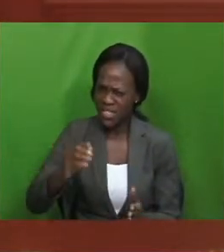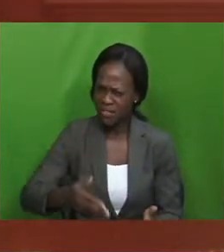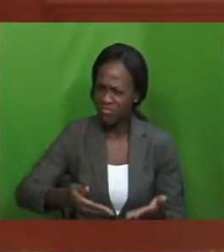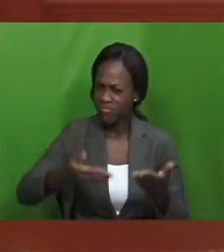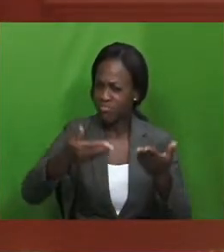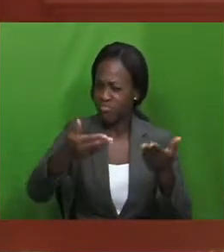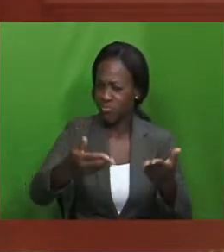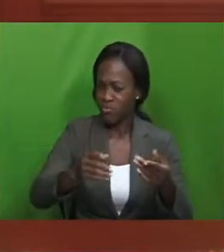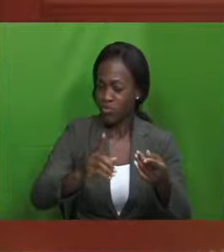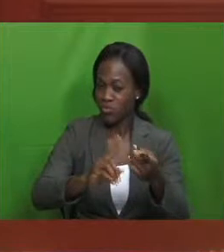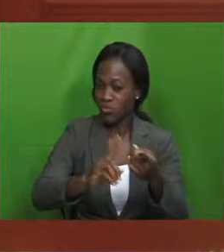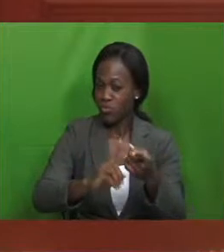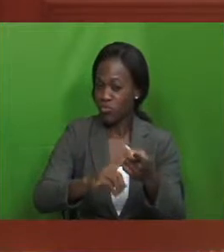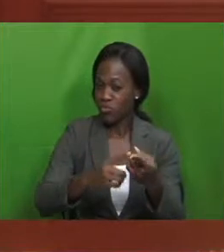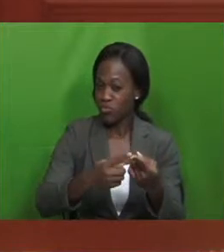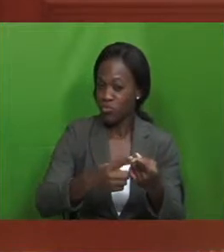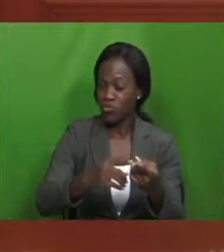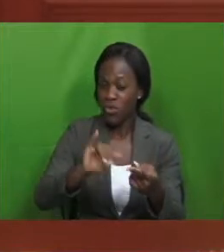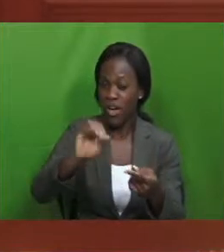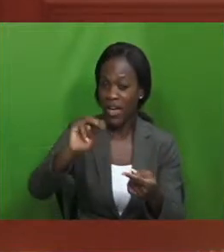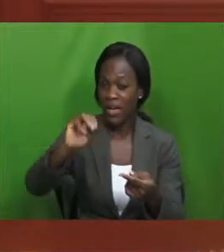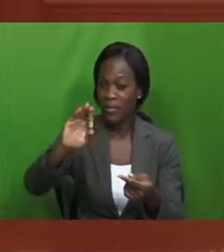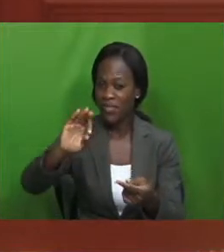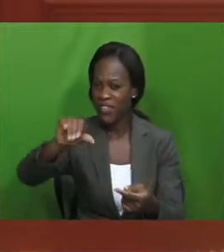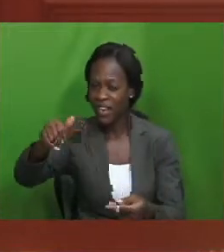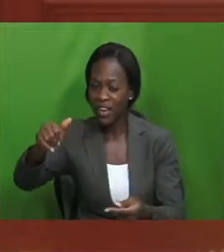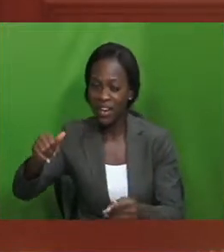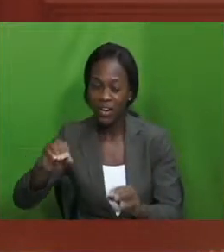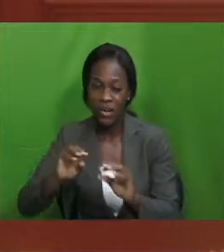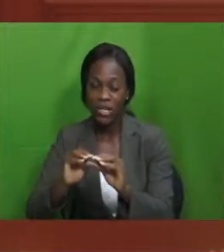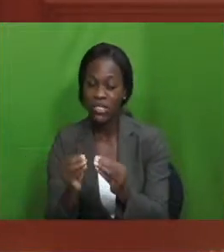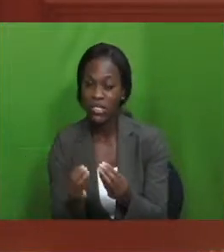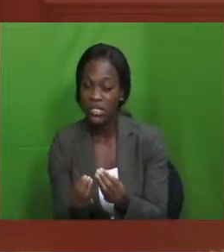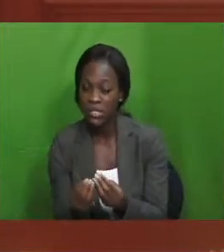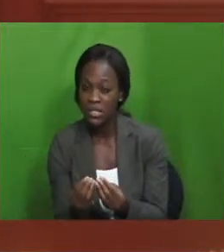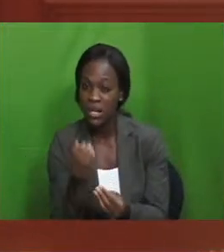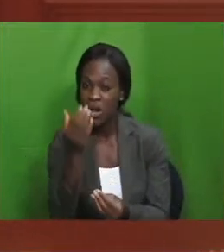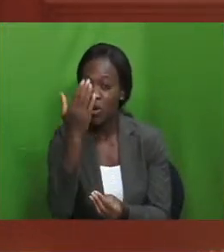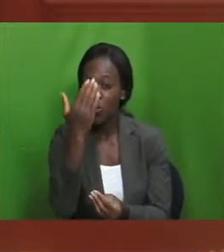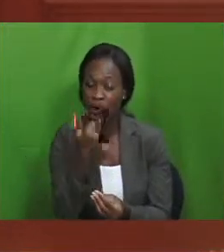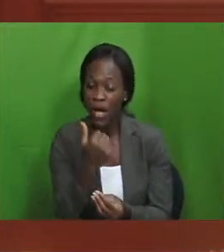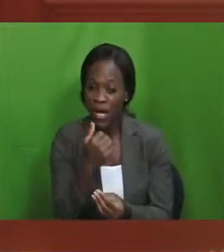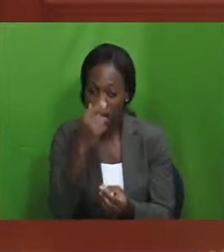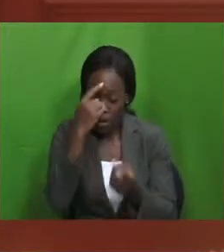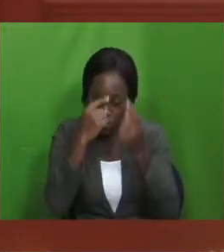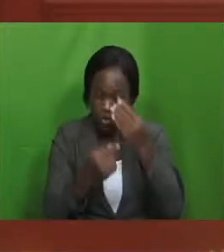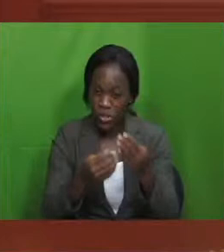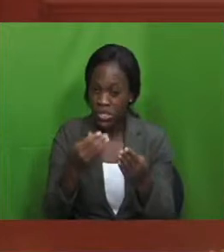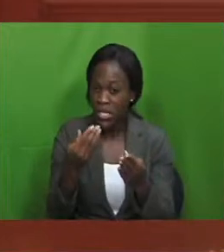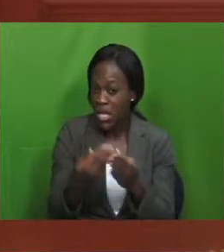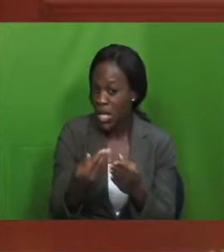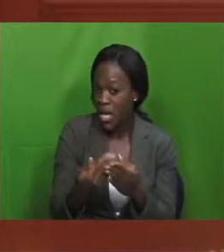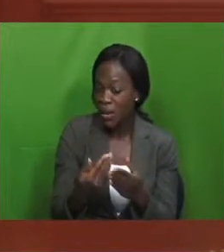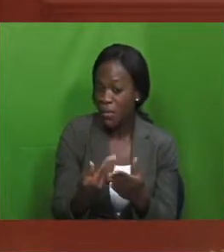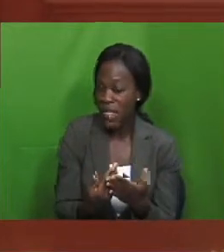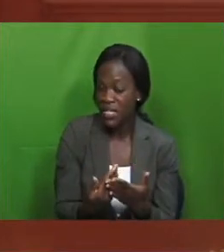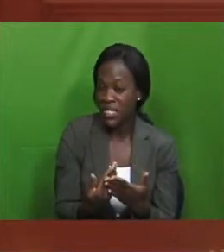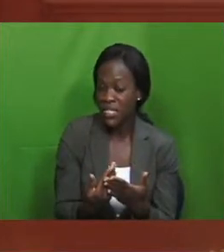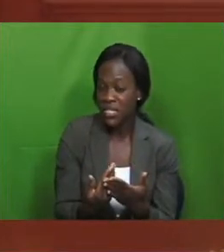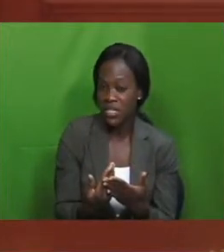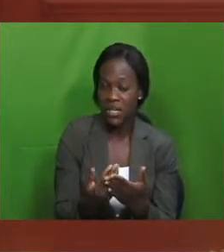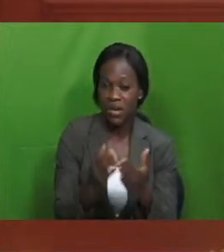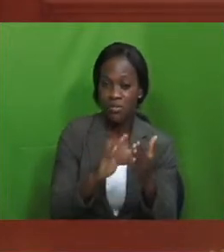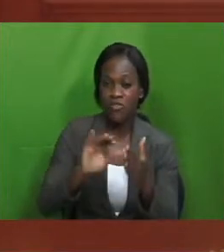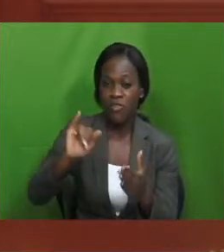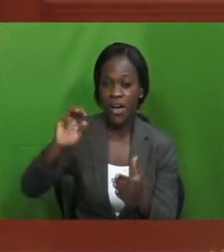Woods institutions of IMF and others, because the fiscal deficit in the west of the IMF and the World